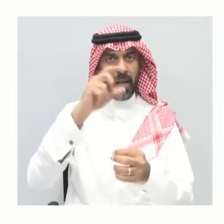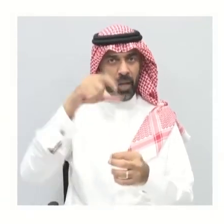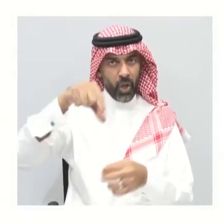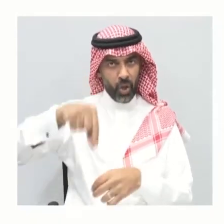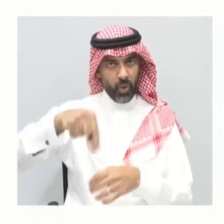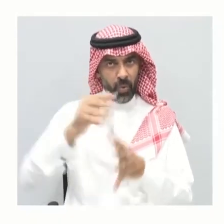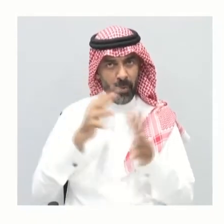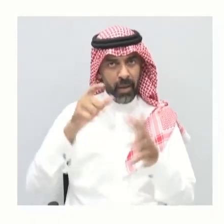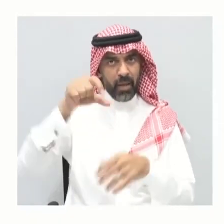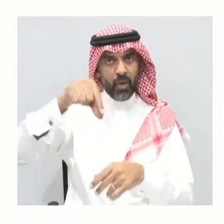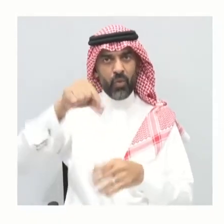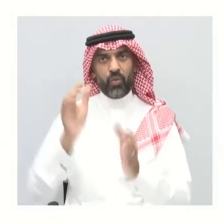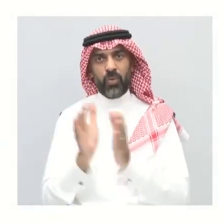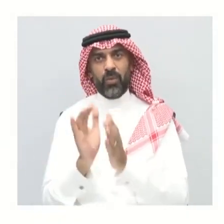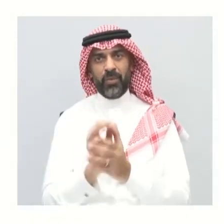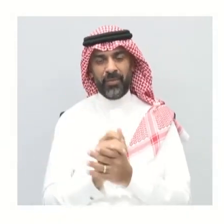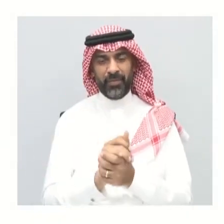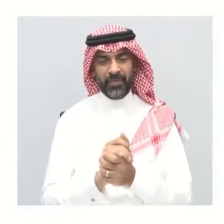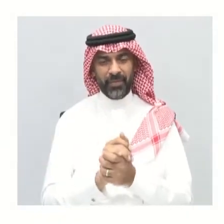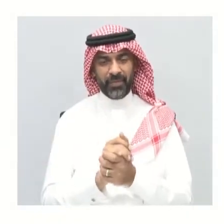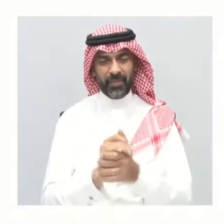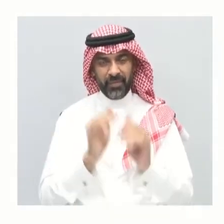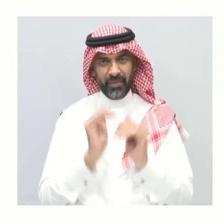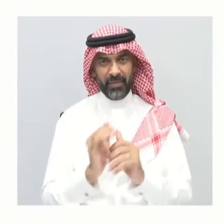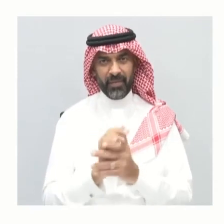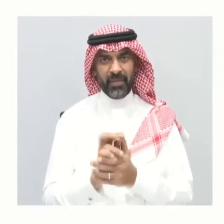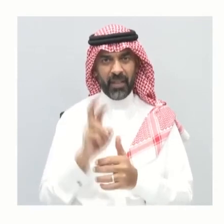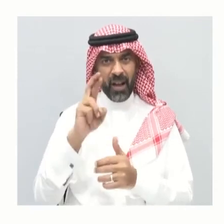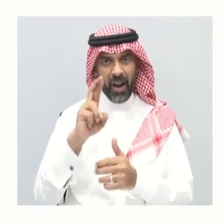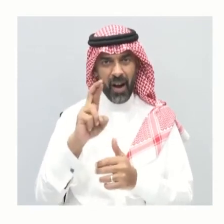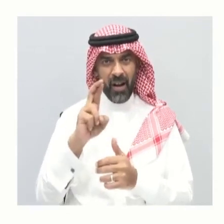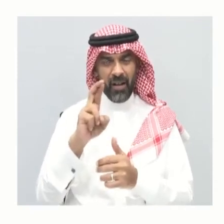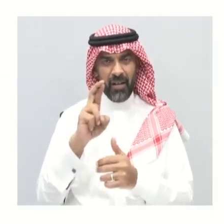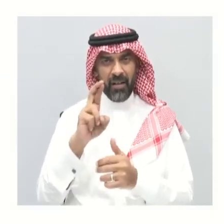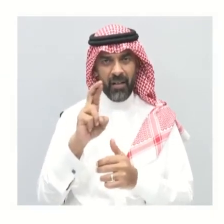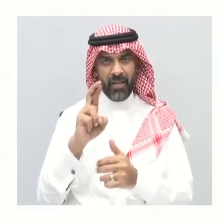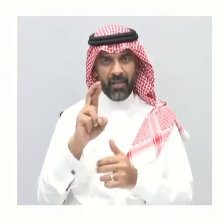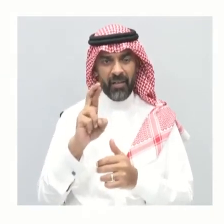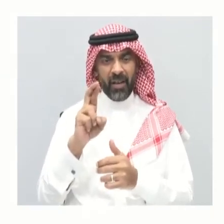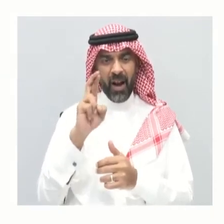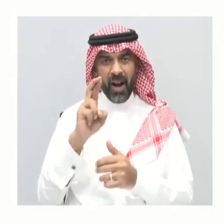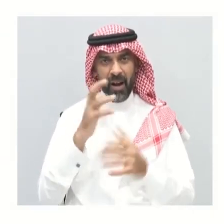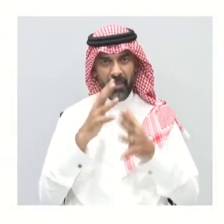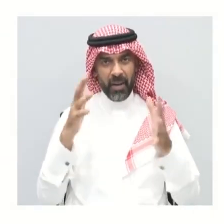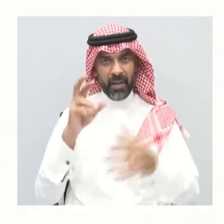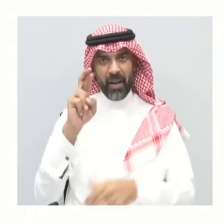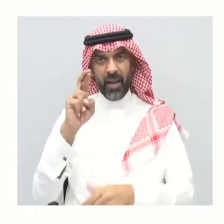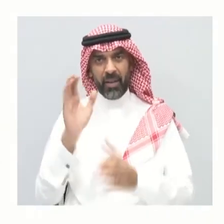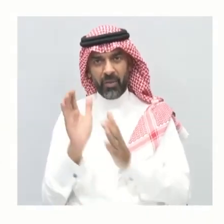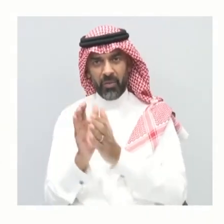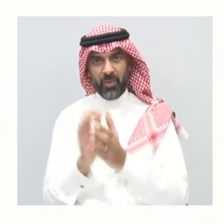uppercase, lowercase. And the next one is uppercase R, lowercase